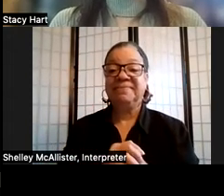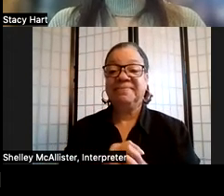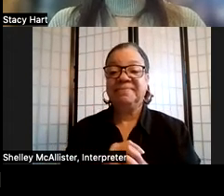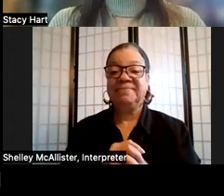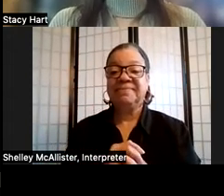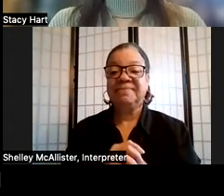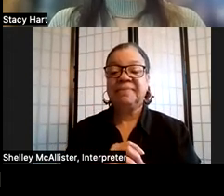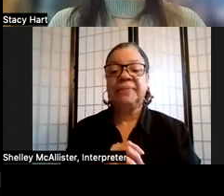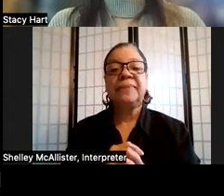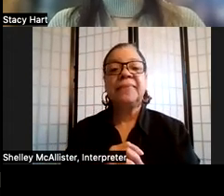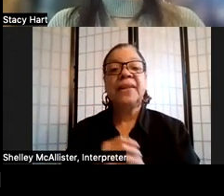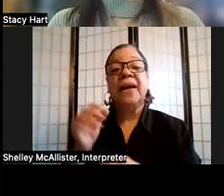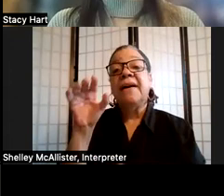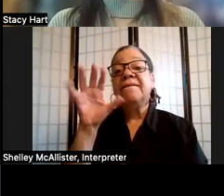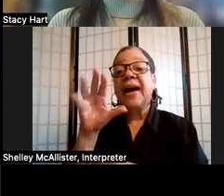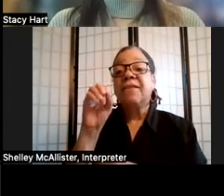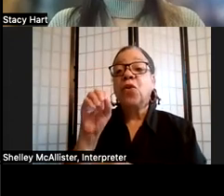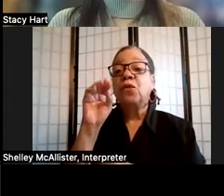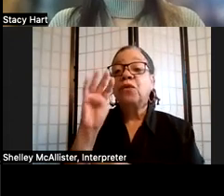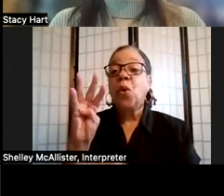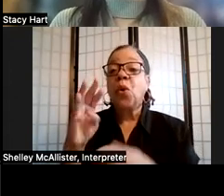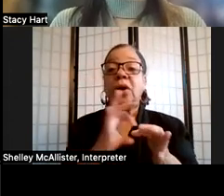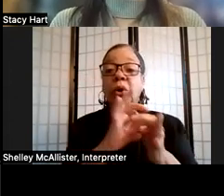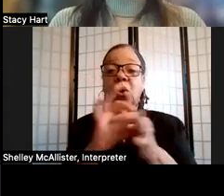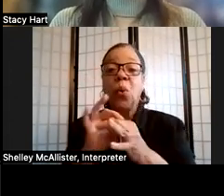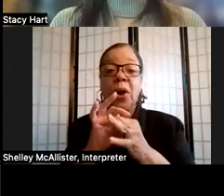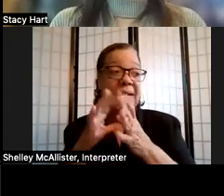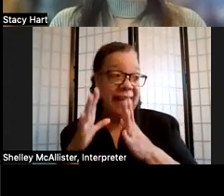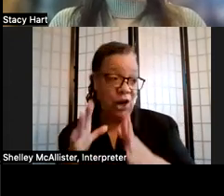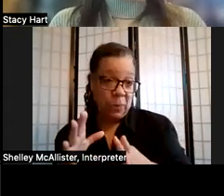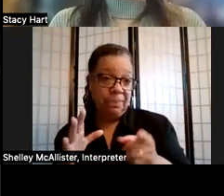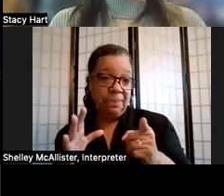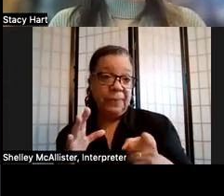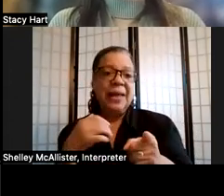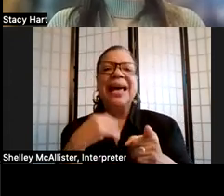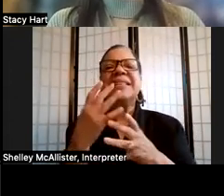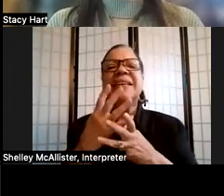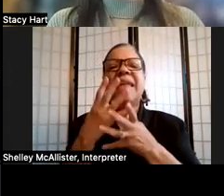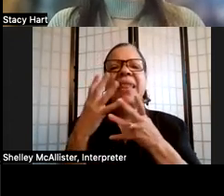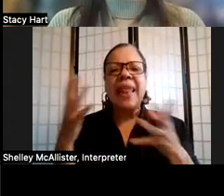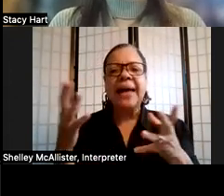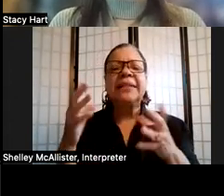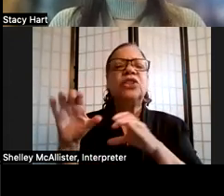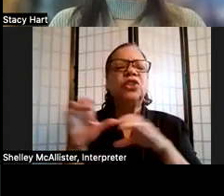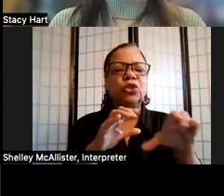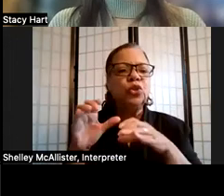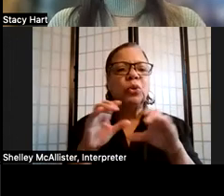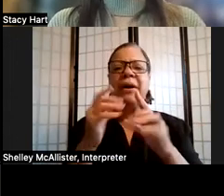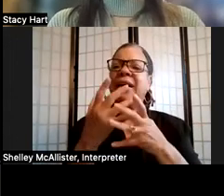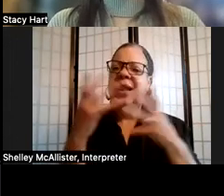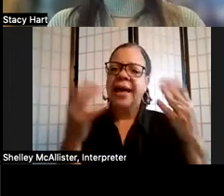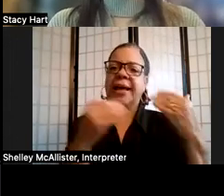The 504 coordinator, the ADA coordinator, has a lot to do and a lot of